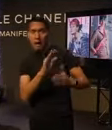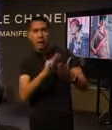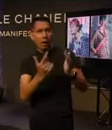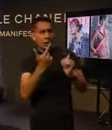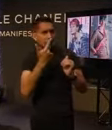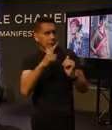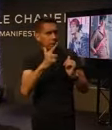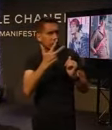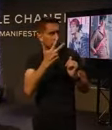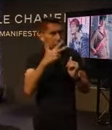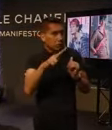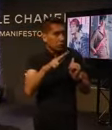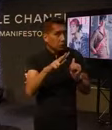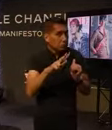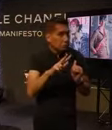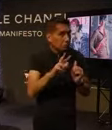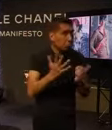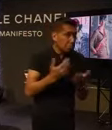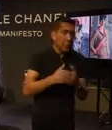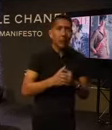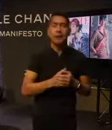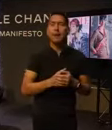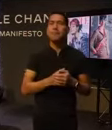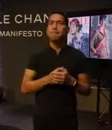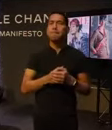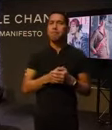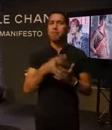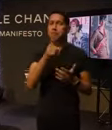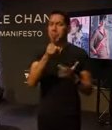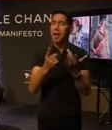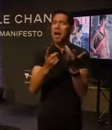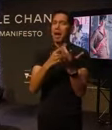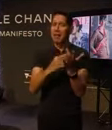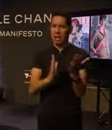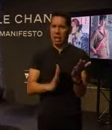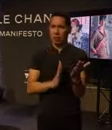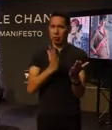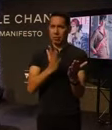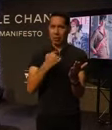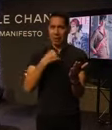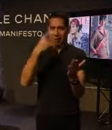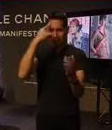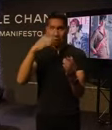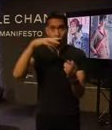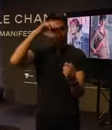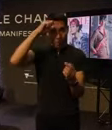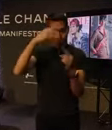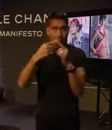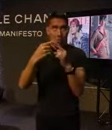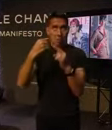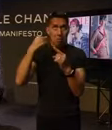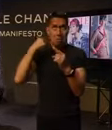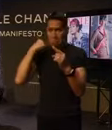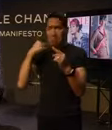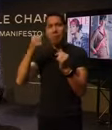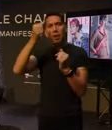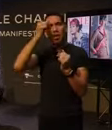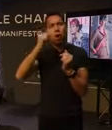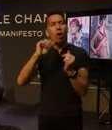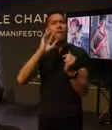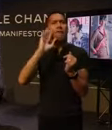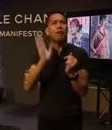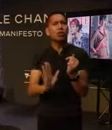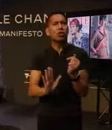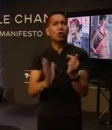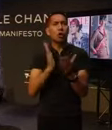and 80s. So, you know, another really interesting thing, I think, perhaps to reflect on is acknowledging that fashion is often